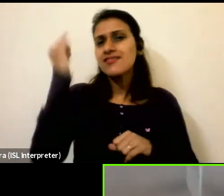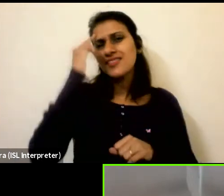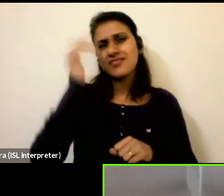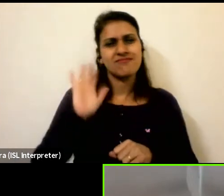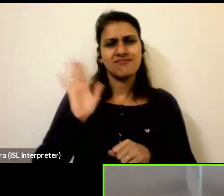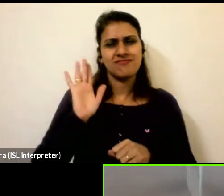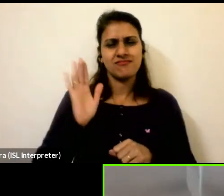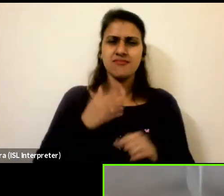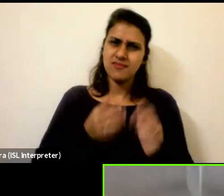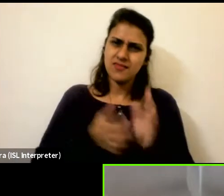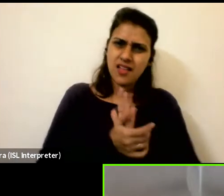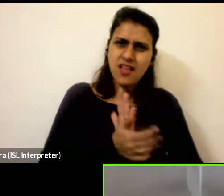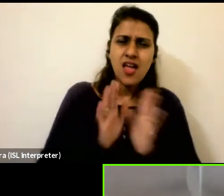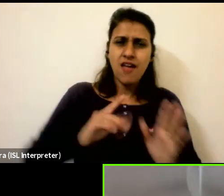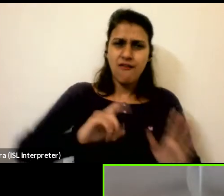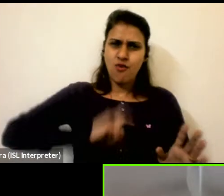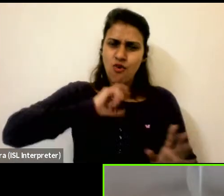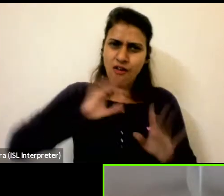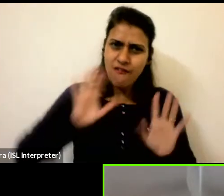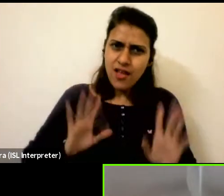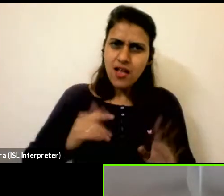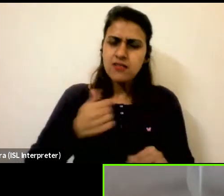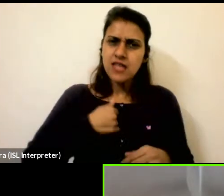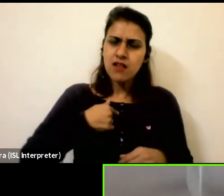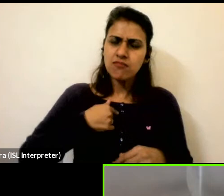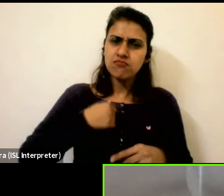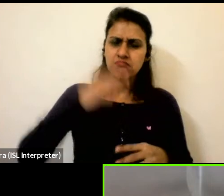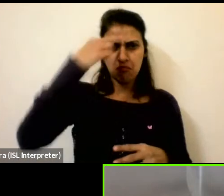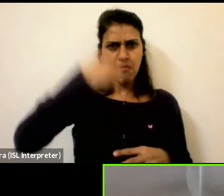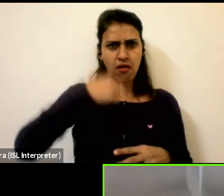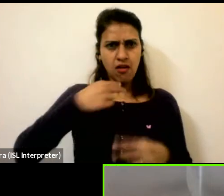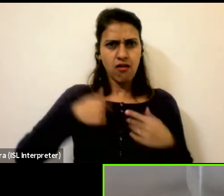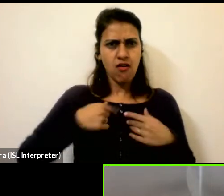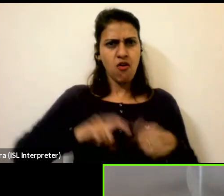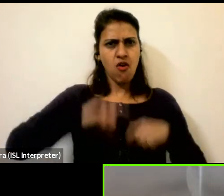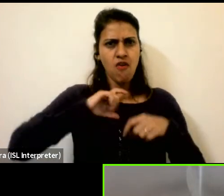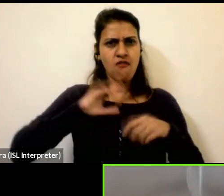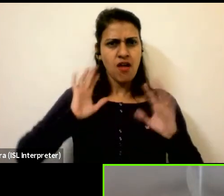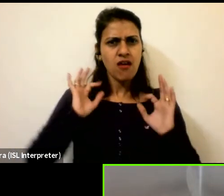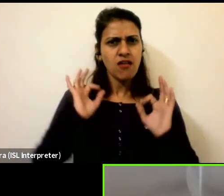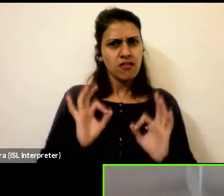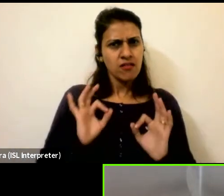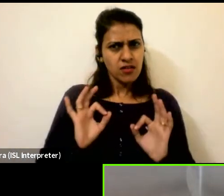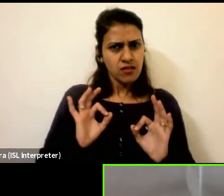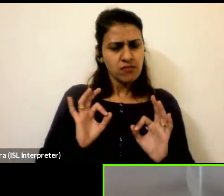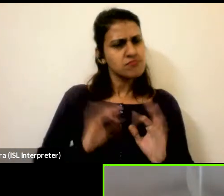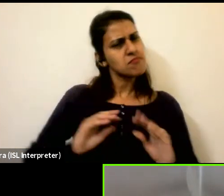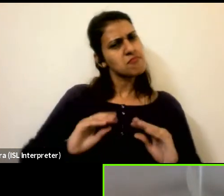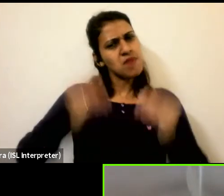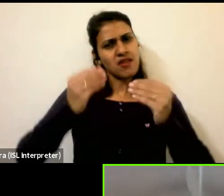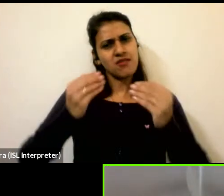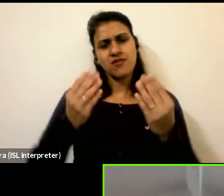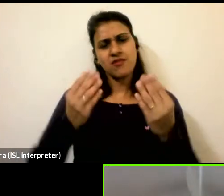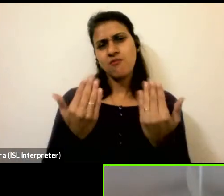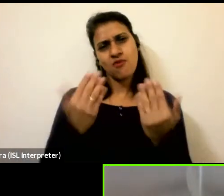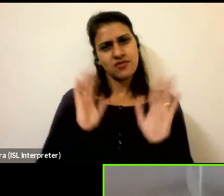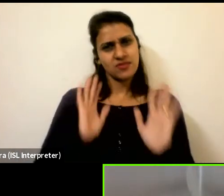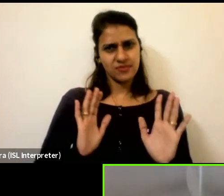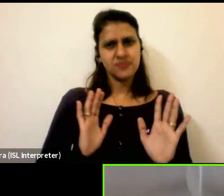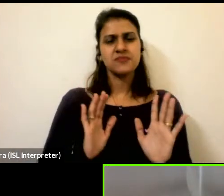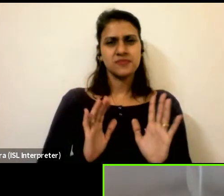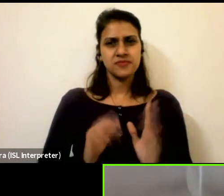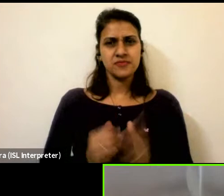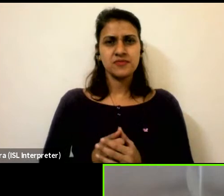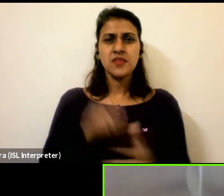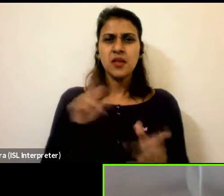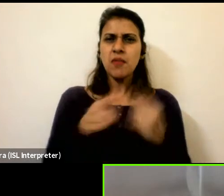if you have the confidence in yourself, actually speaking, you could do quite a bit. And I think, the